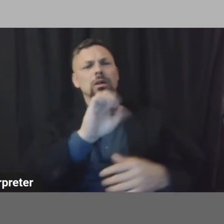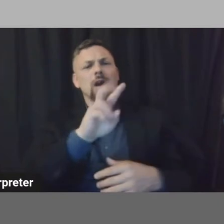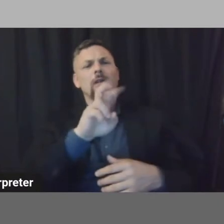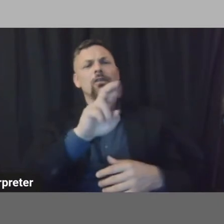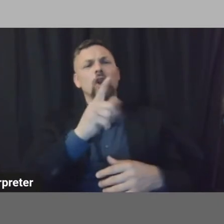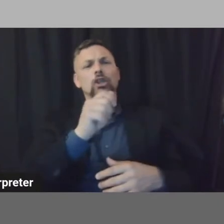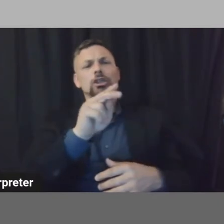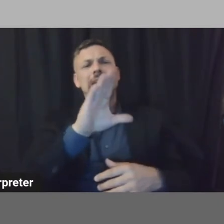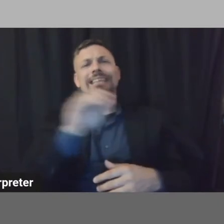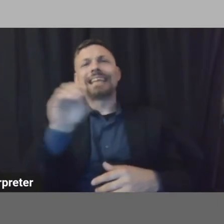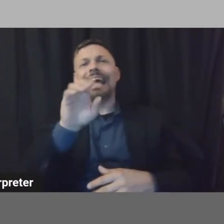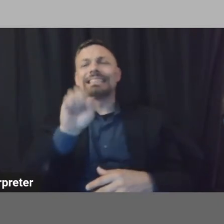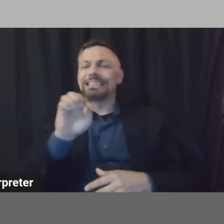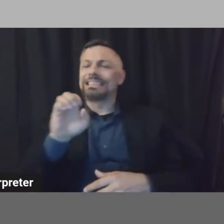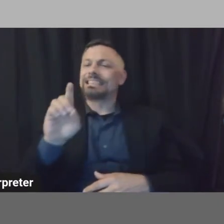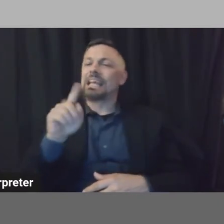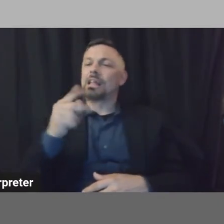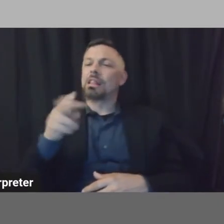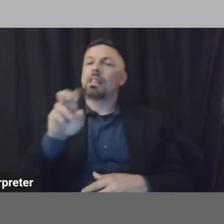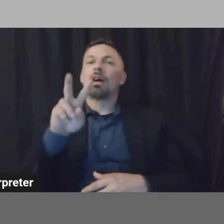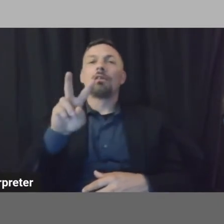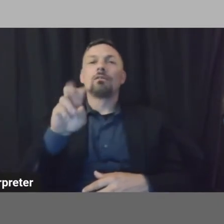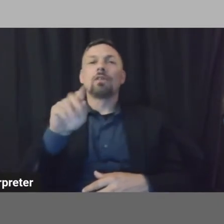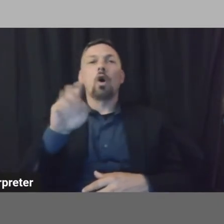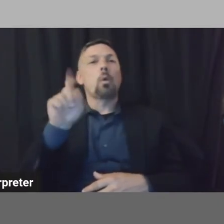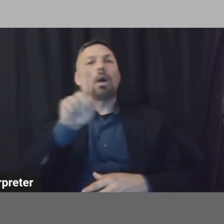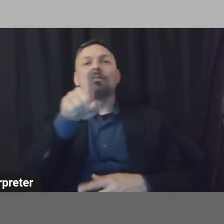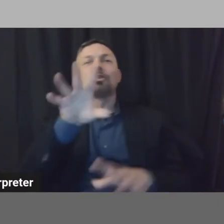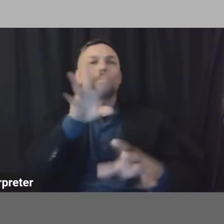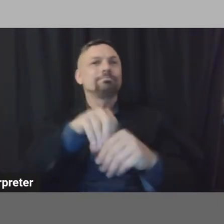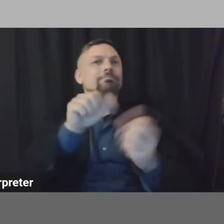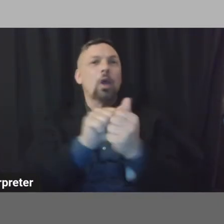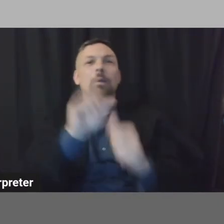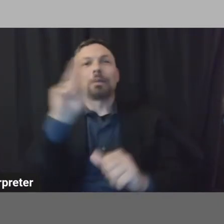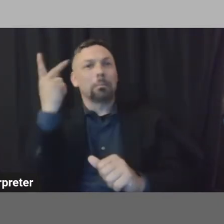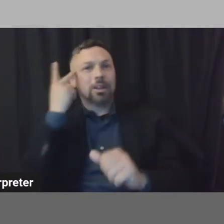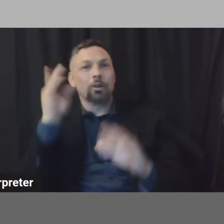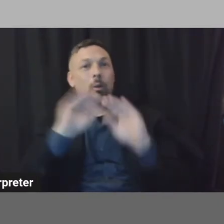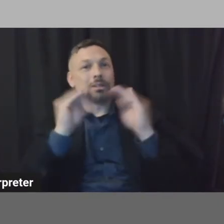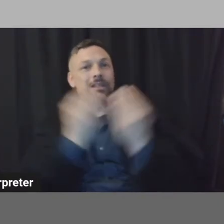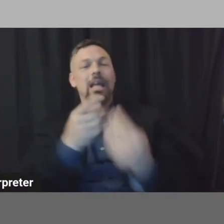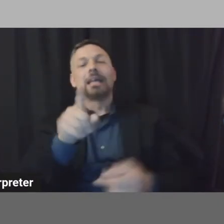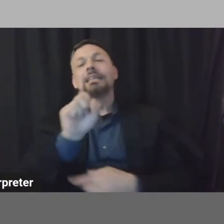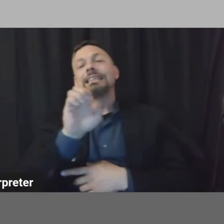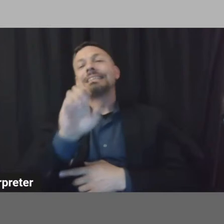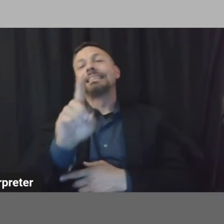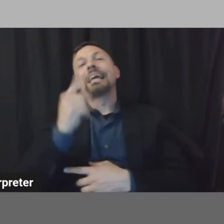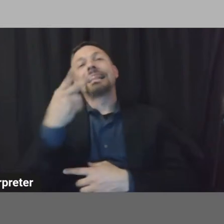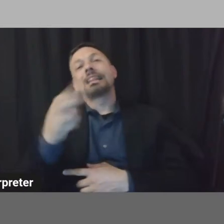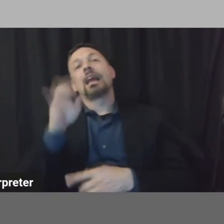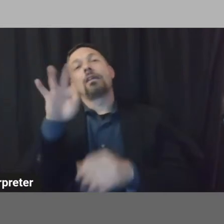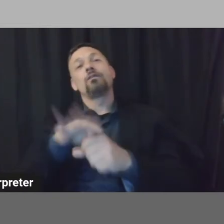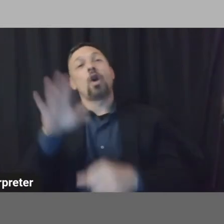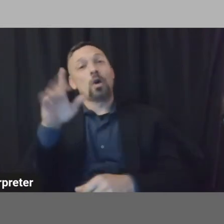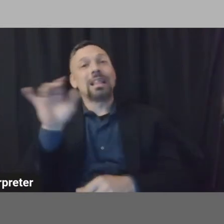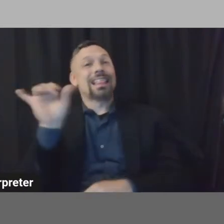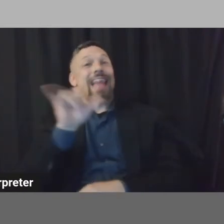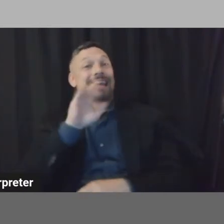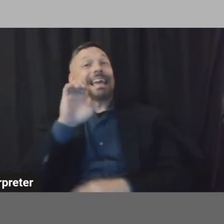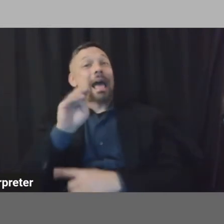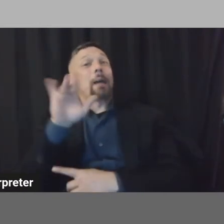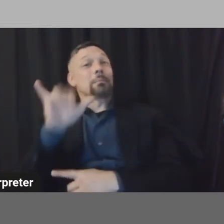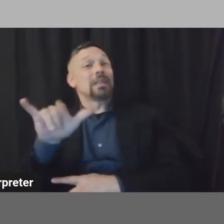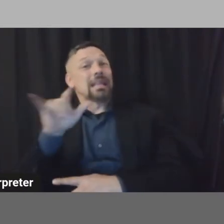Vote wherever it is you keep up with political organizations. I'll just say that Seed the Vote will continue, as Emily said, to have